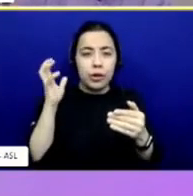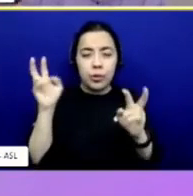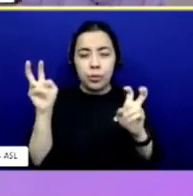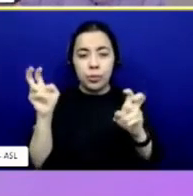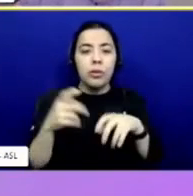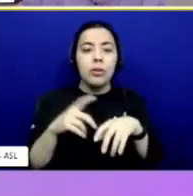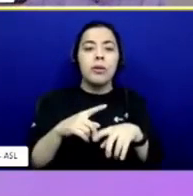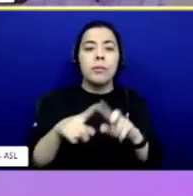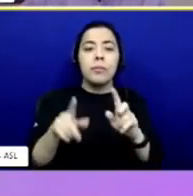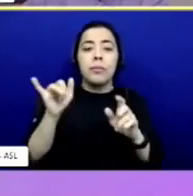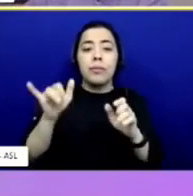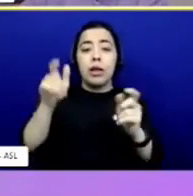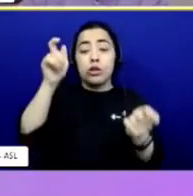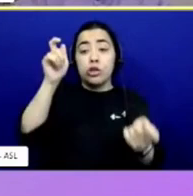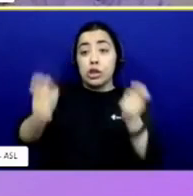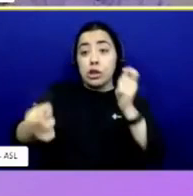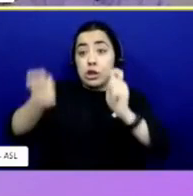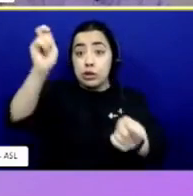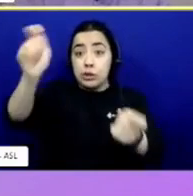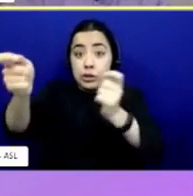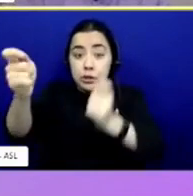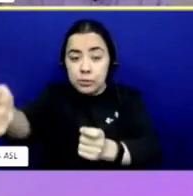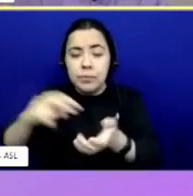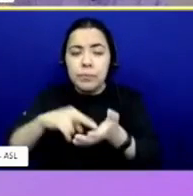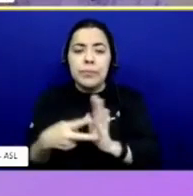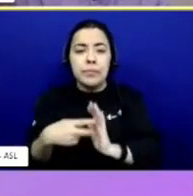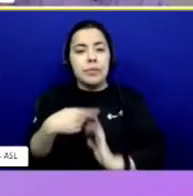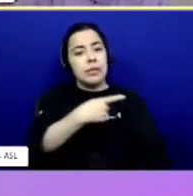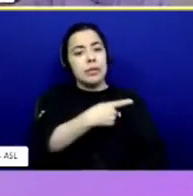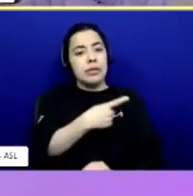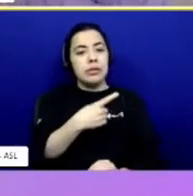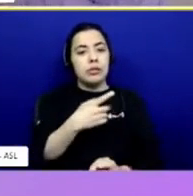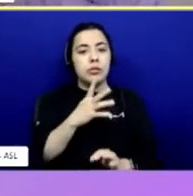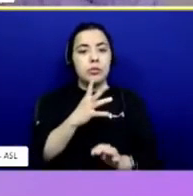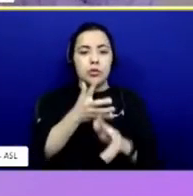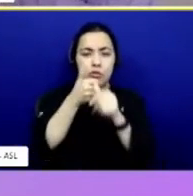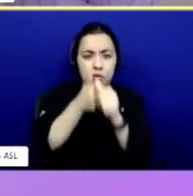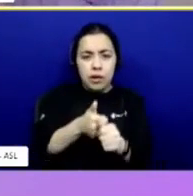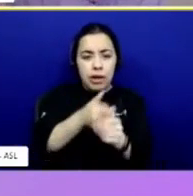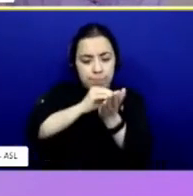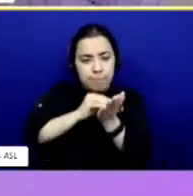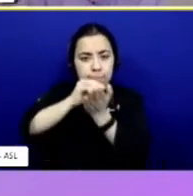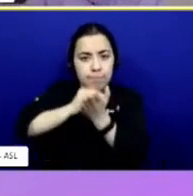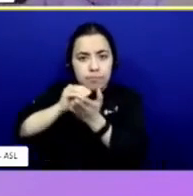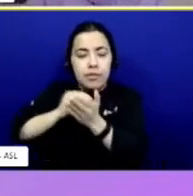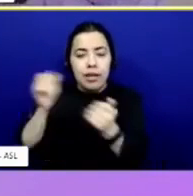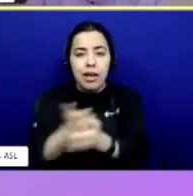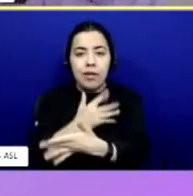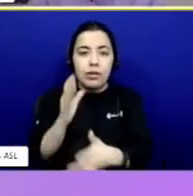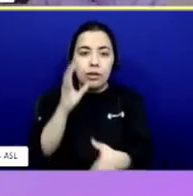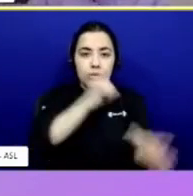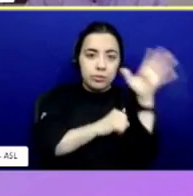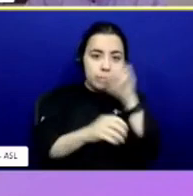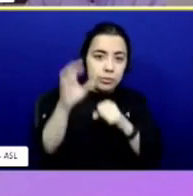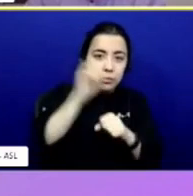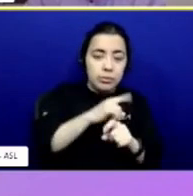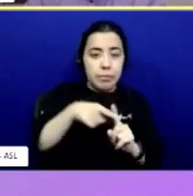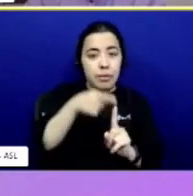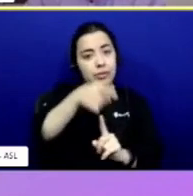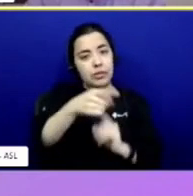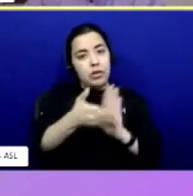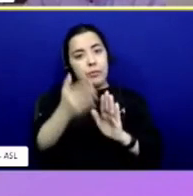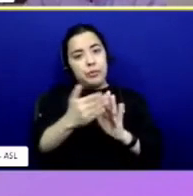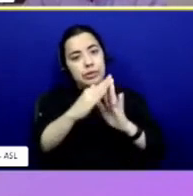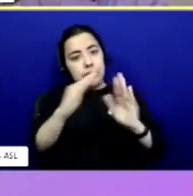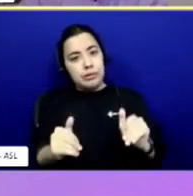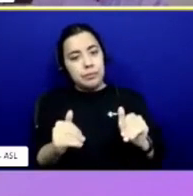GUI changed, basically it would kind of keep track of everything it had assumed about the operating system.